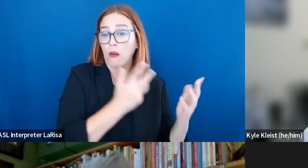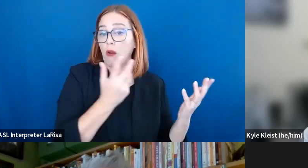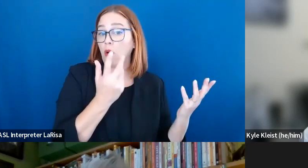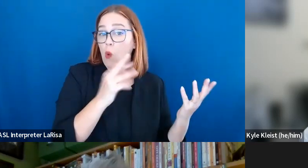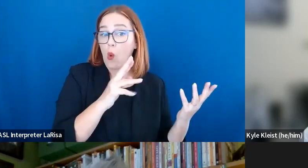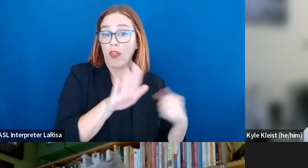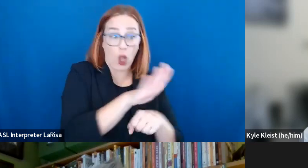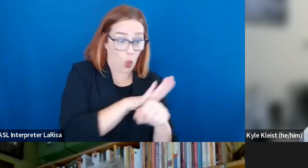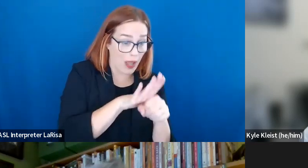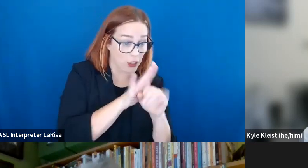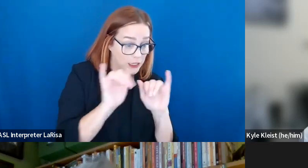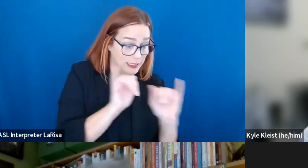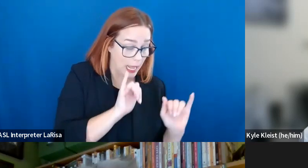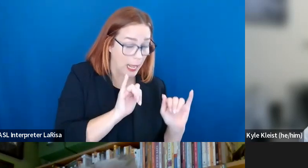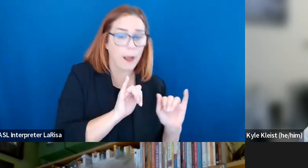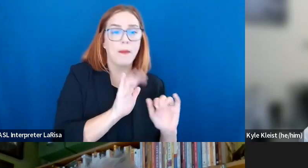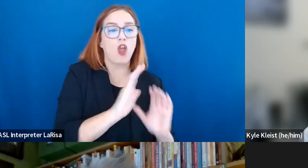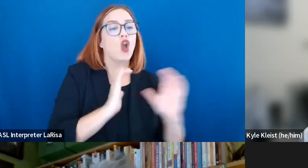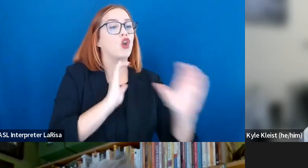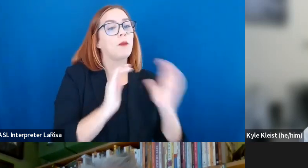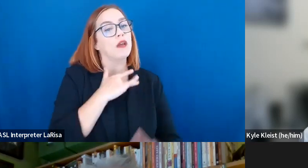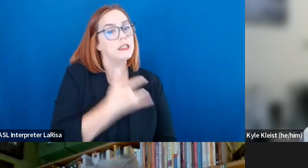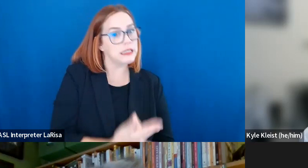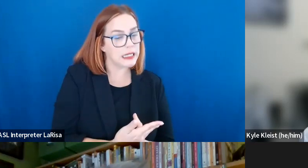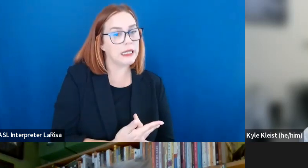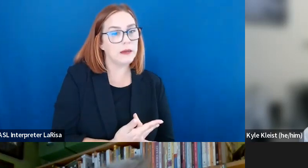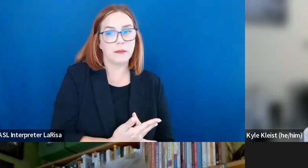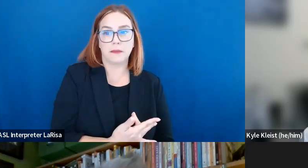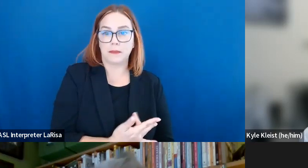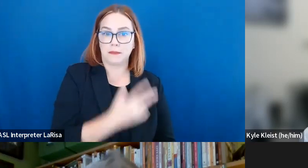geography or communication, something like that. Yeah.